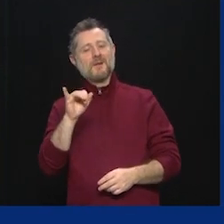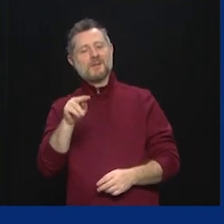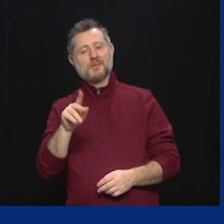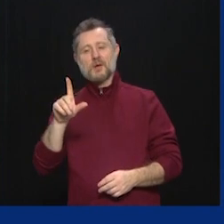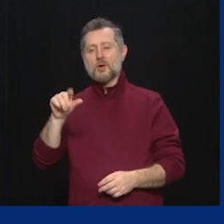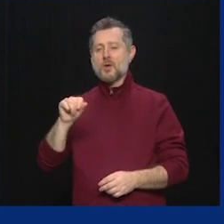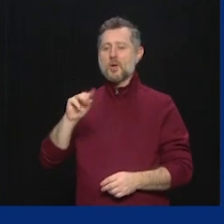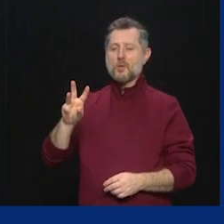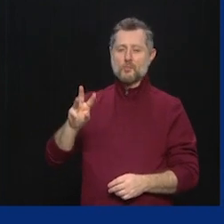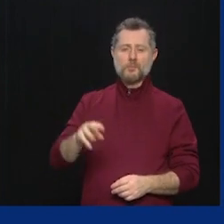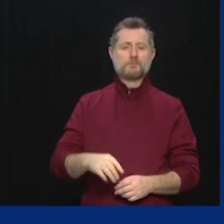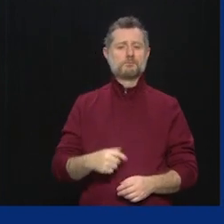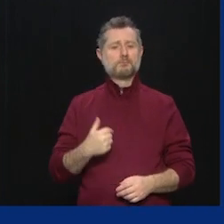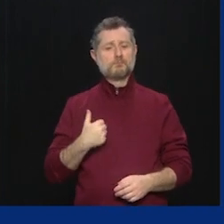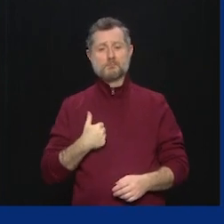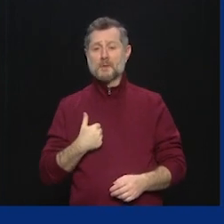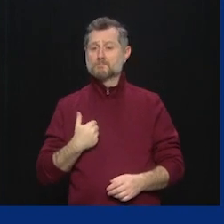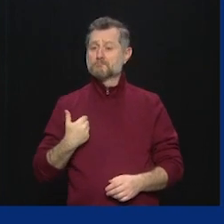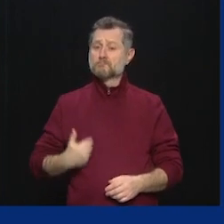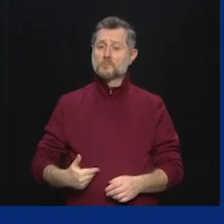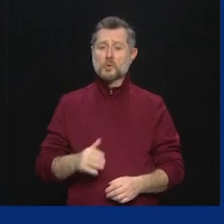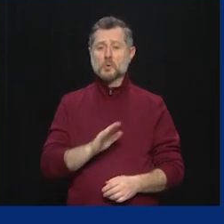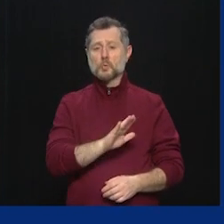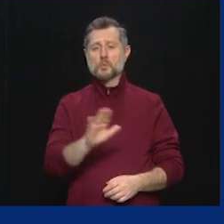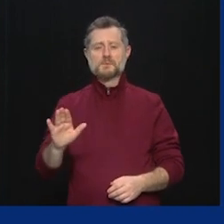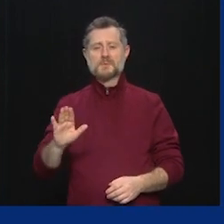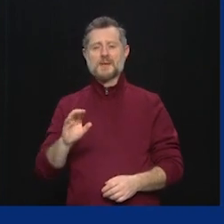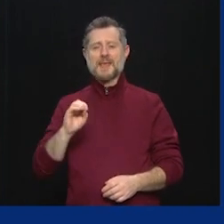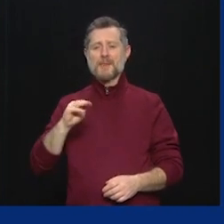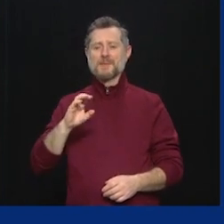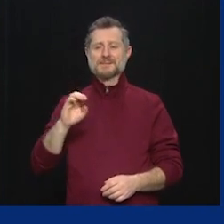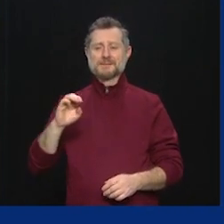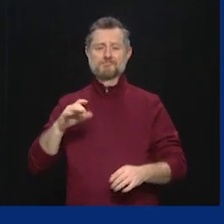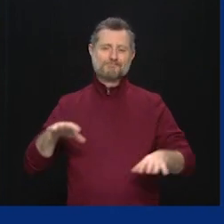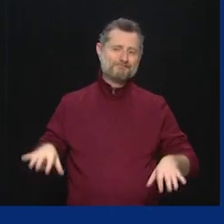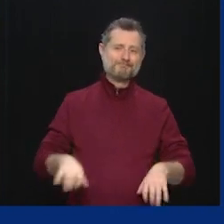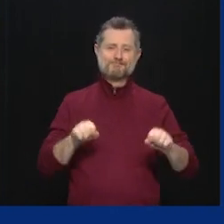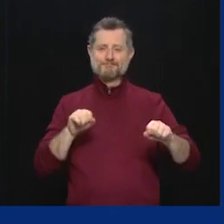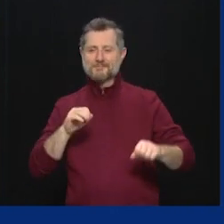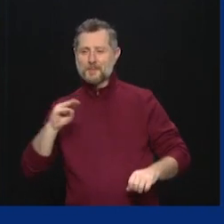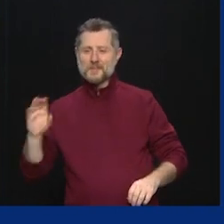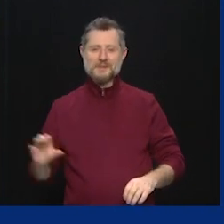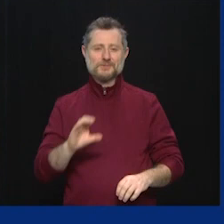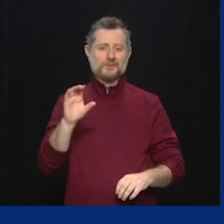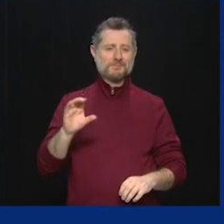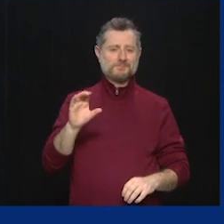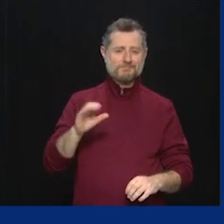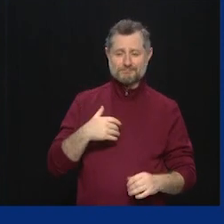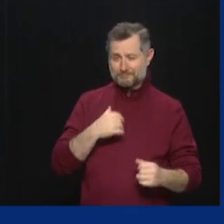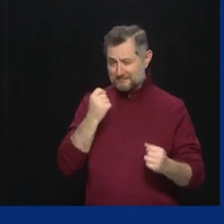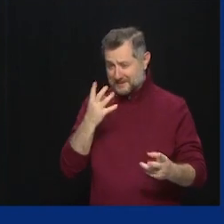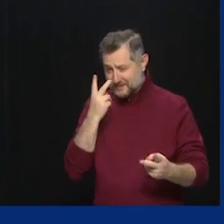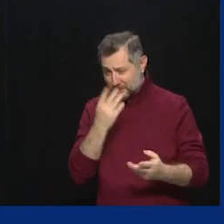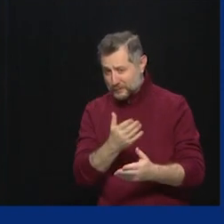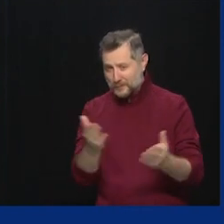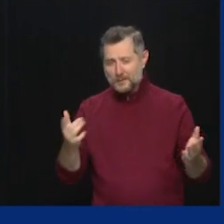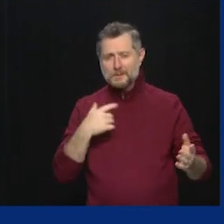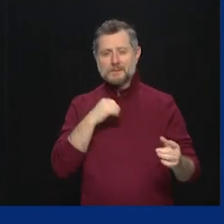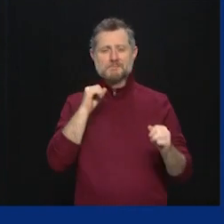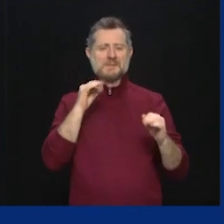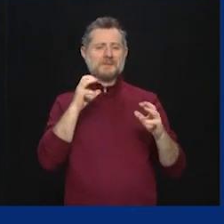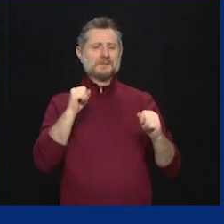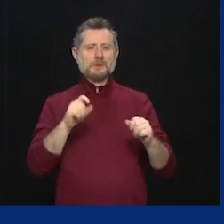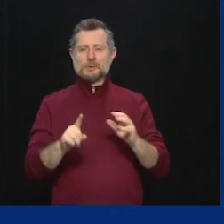will be your MC today. So great to see so many of you, and it's just amazing to be in this beautiful